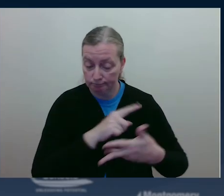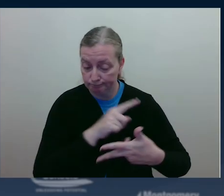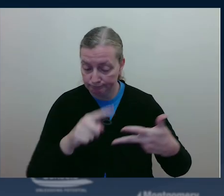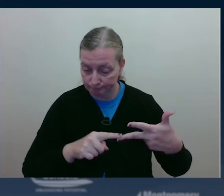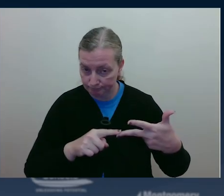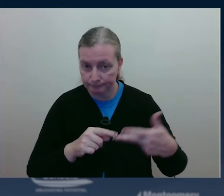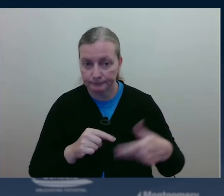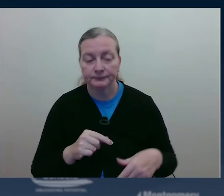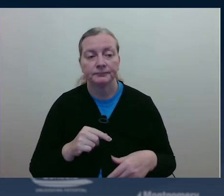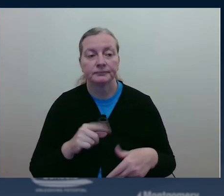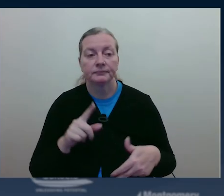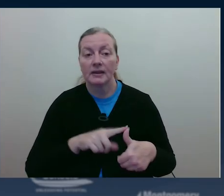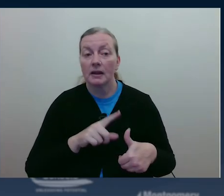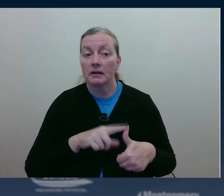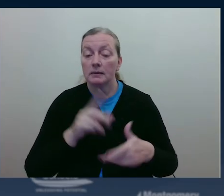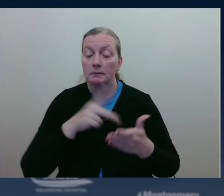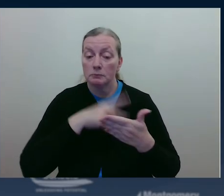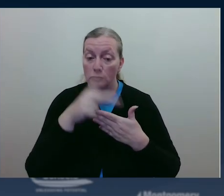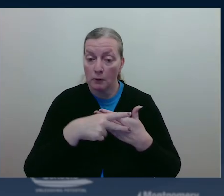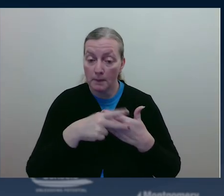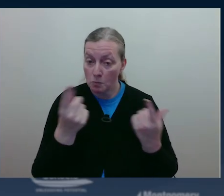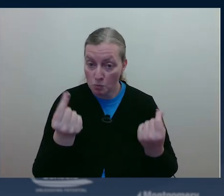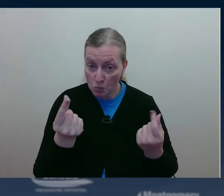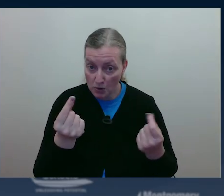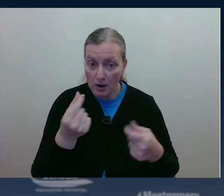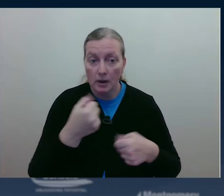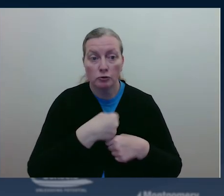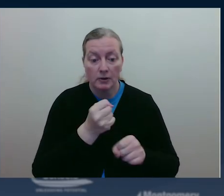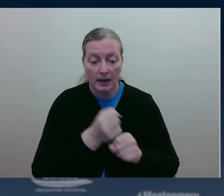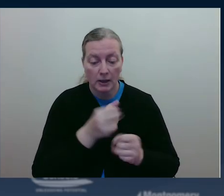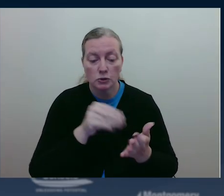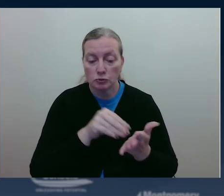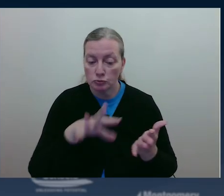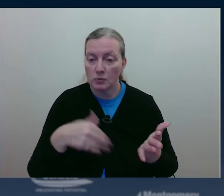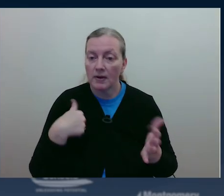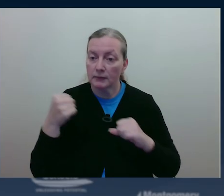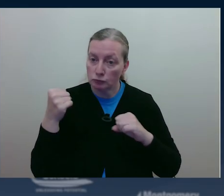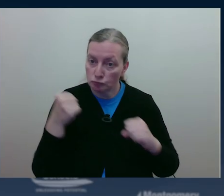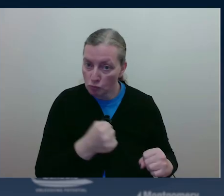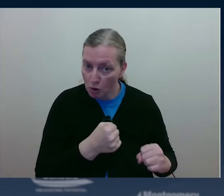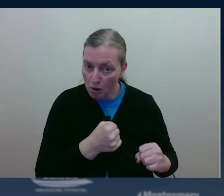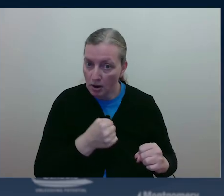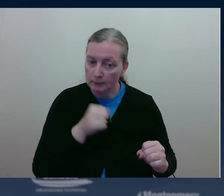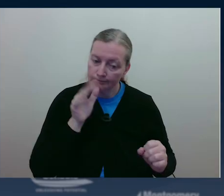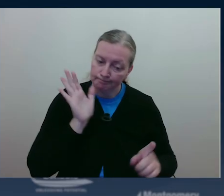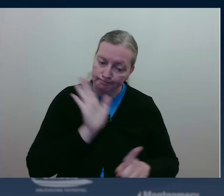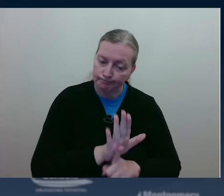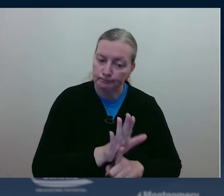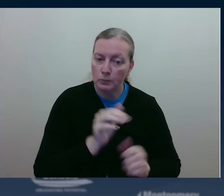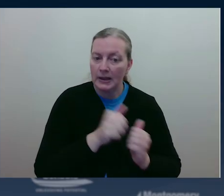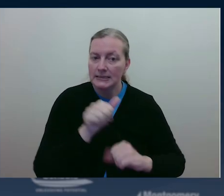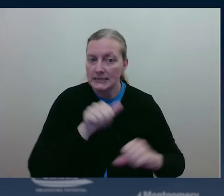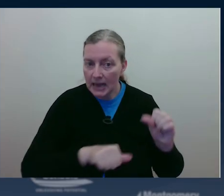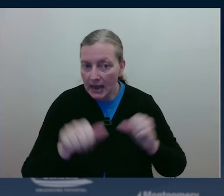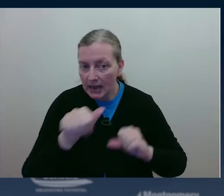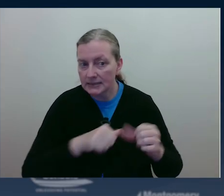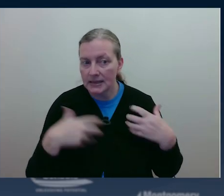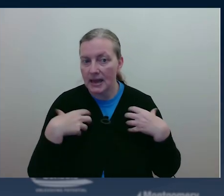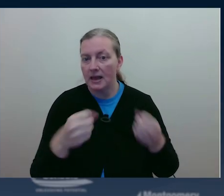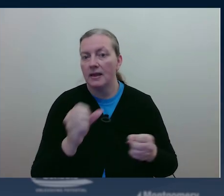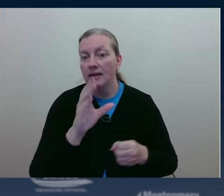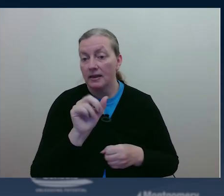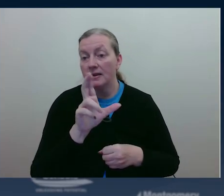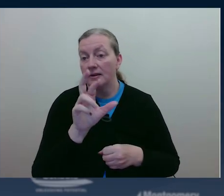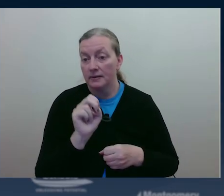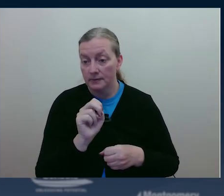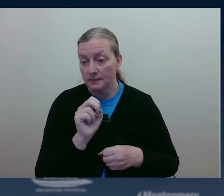students build a strong foundation in science and healthcare. Students will really be immersed in